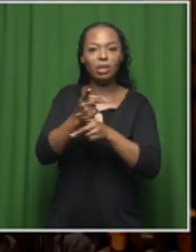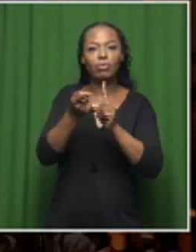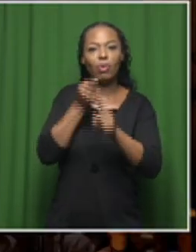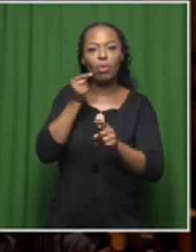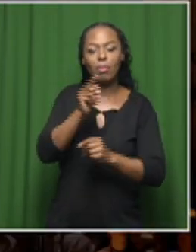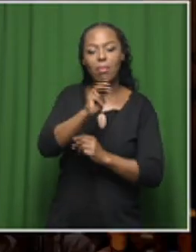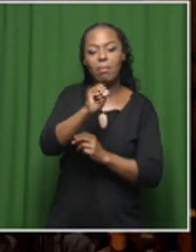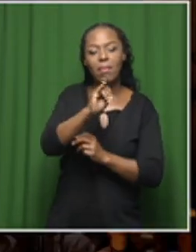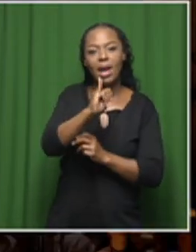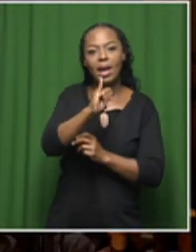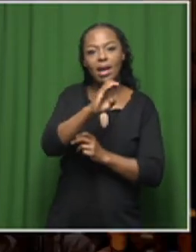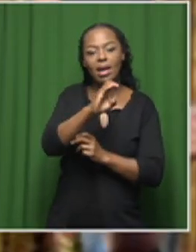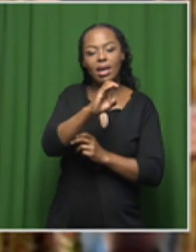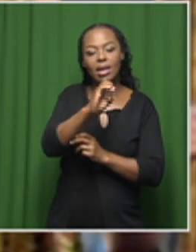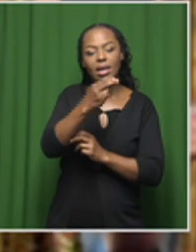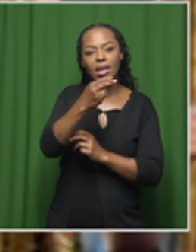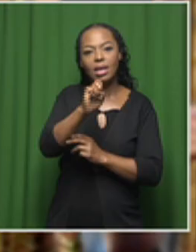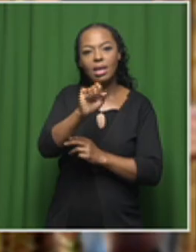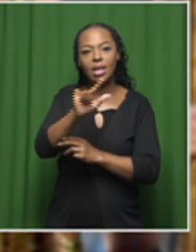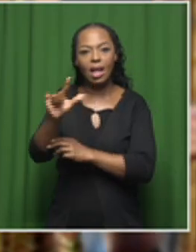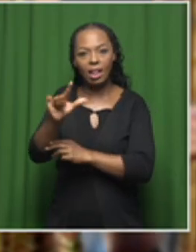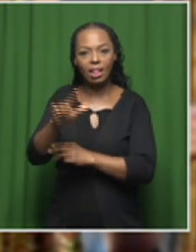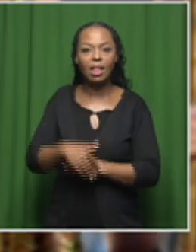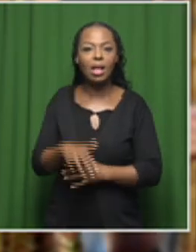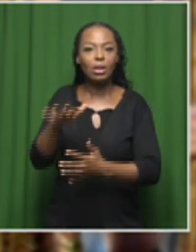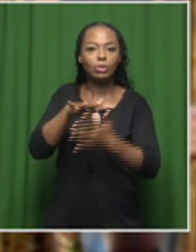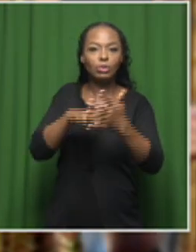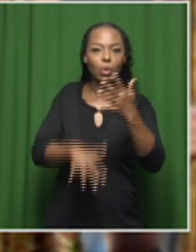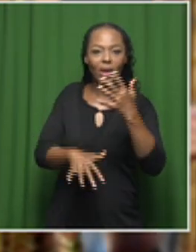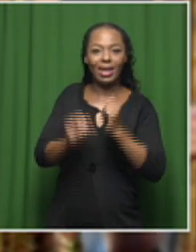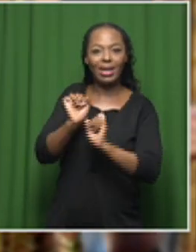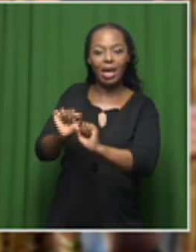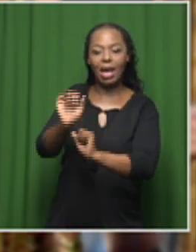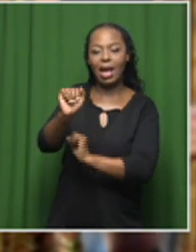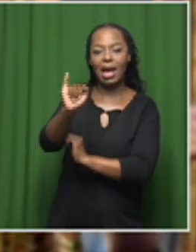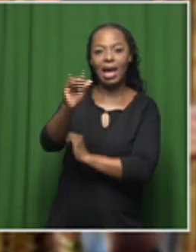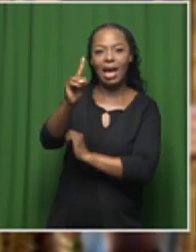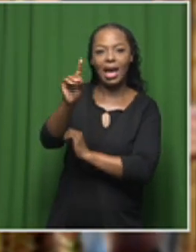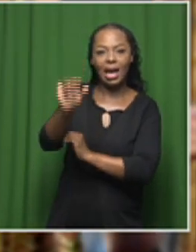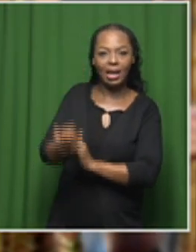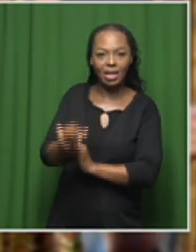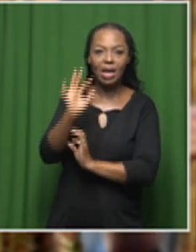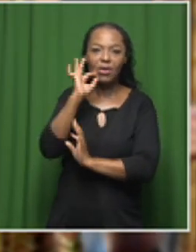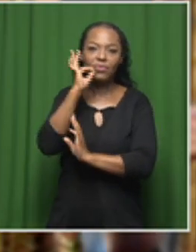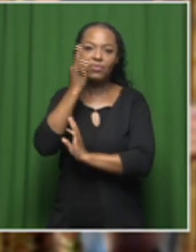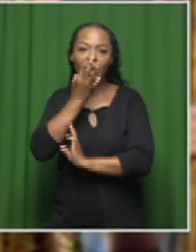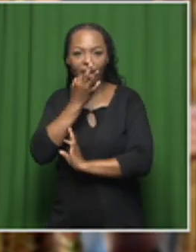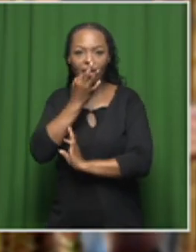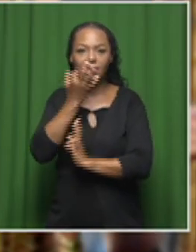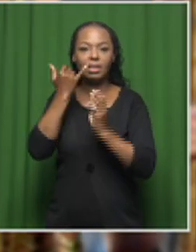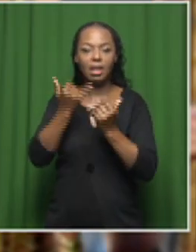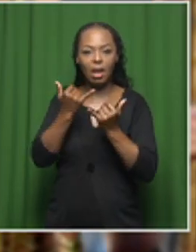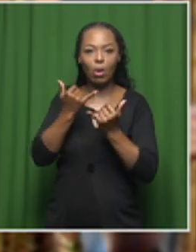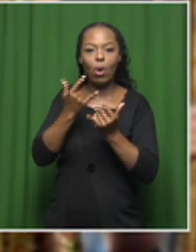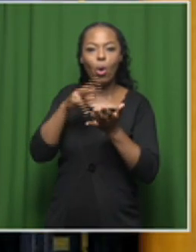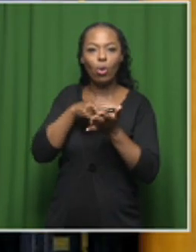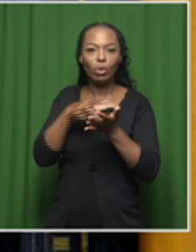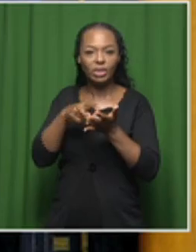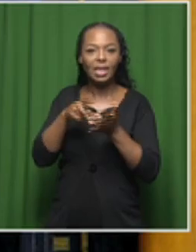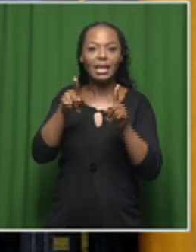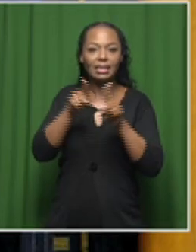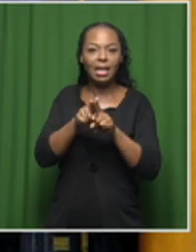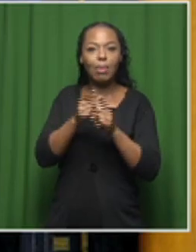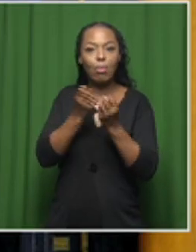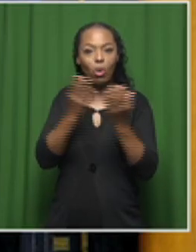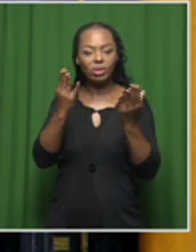designer Christine Jones. The story is of Aida, of course, who was suggested to Verdi by the French archaeologist Auguste Mariette. It's an imagined scenario set